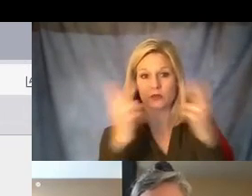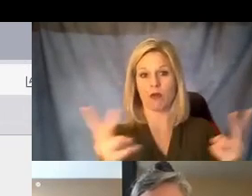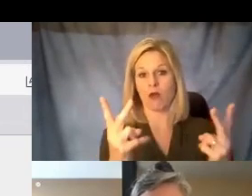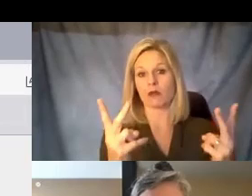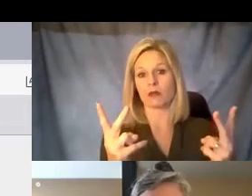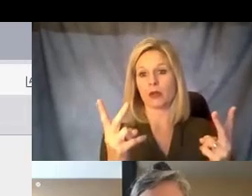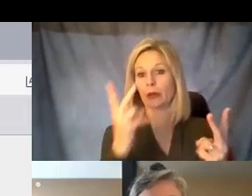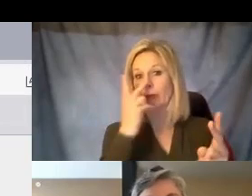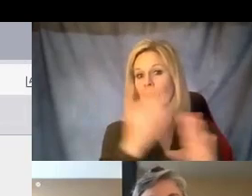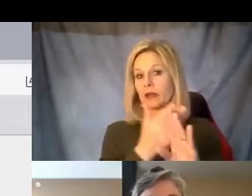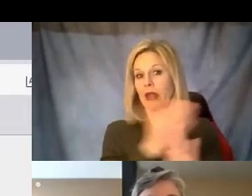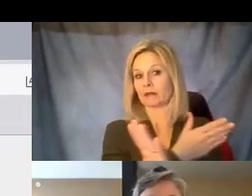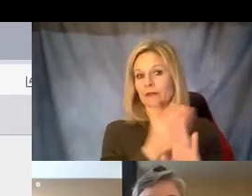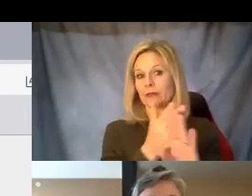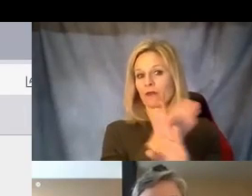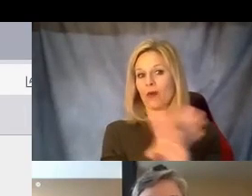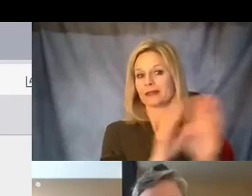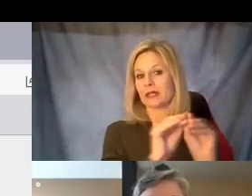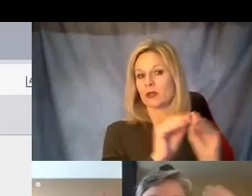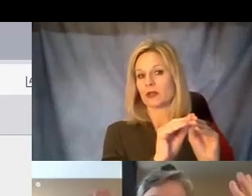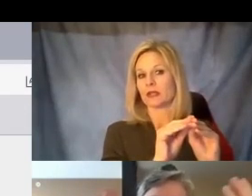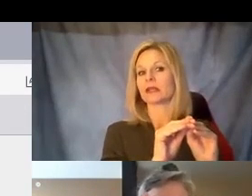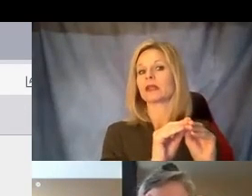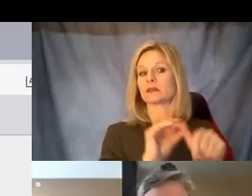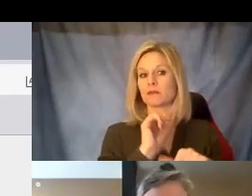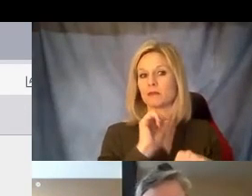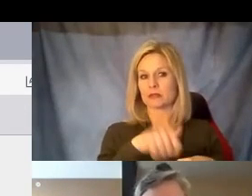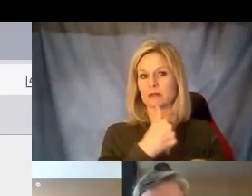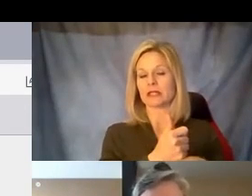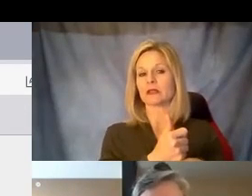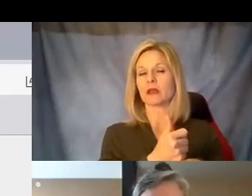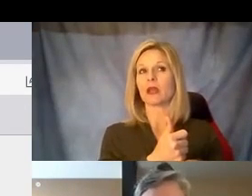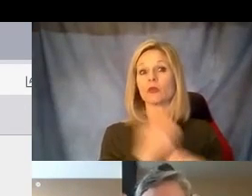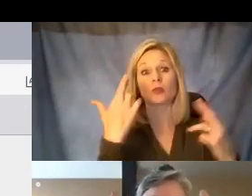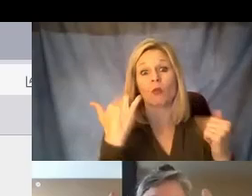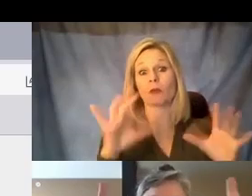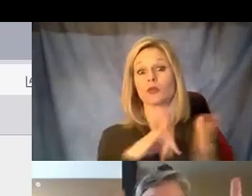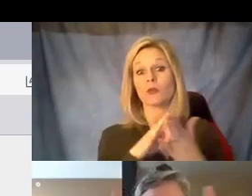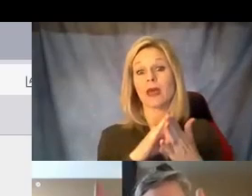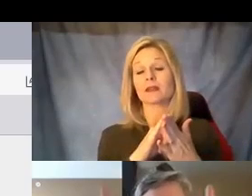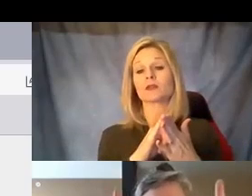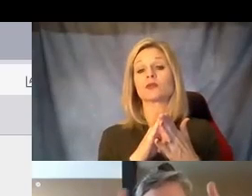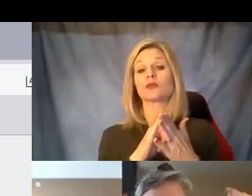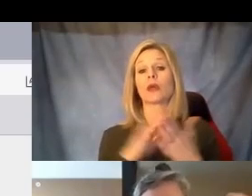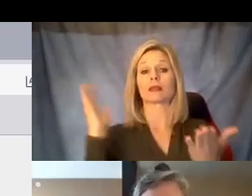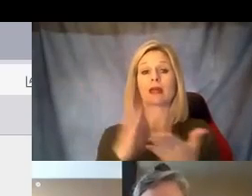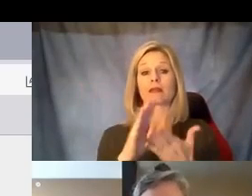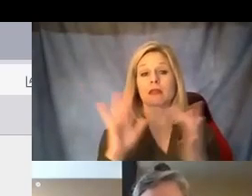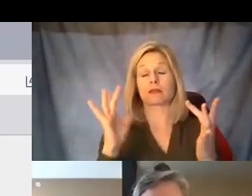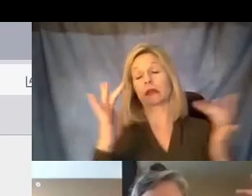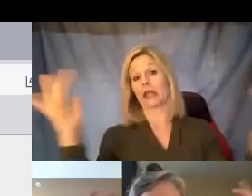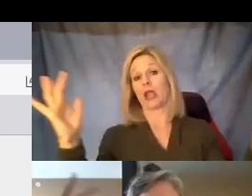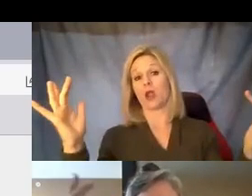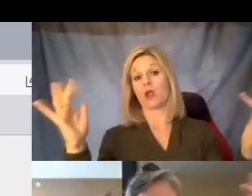sessions together, are based in trying to bring down the glare for somebody's eyes. So we use a light gray background with black